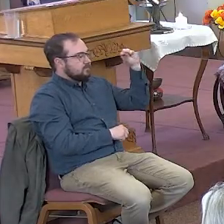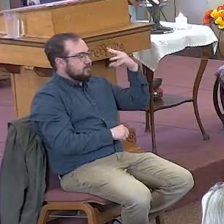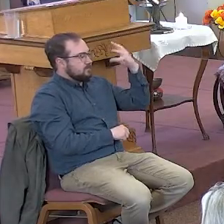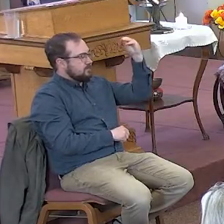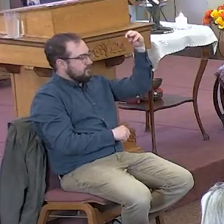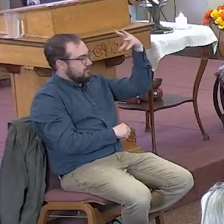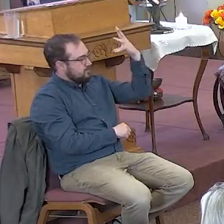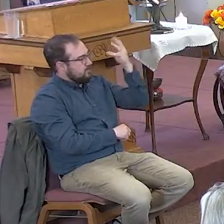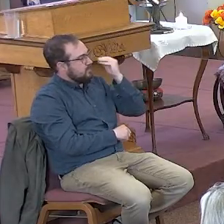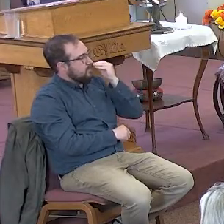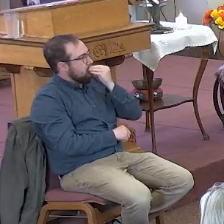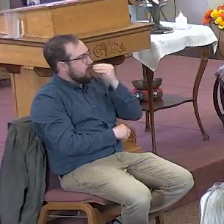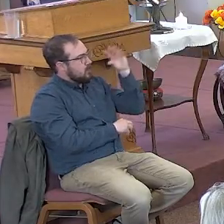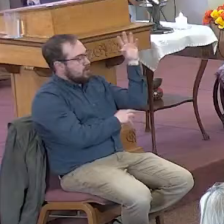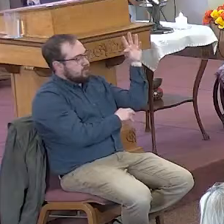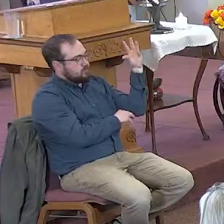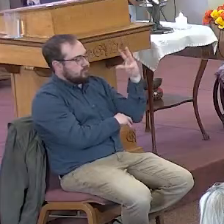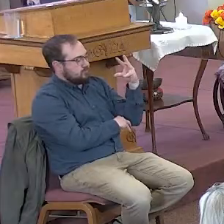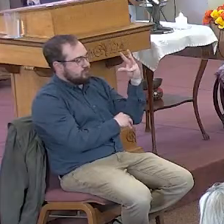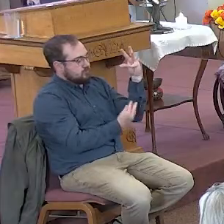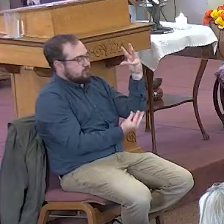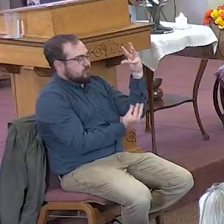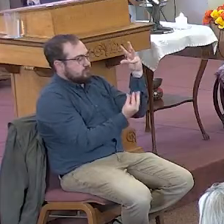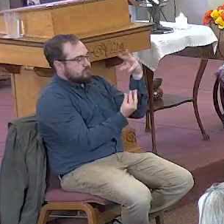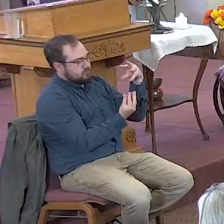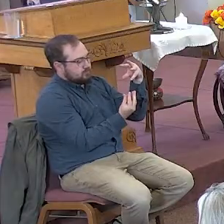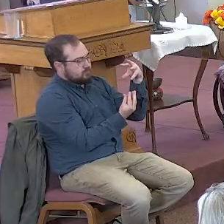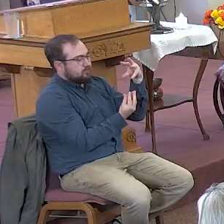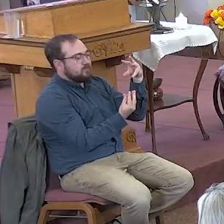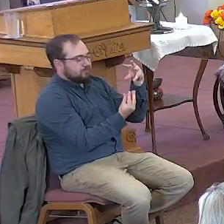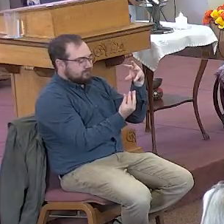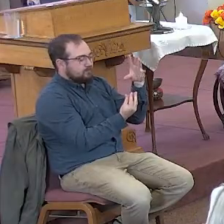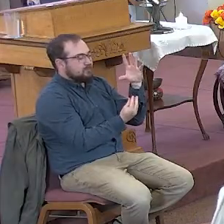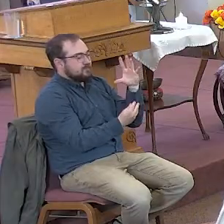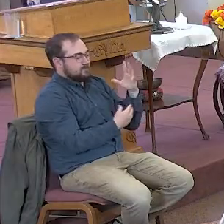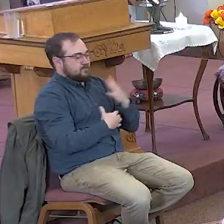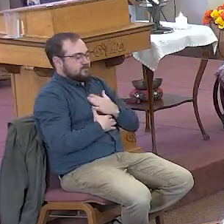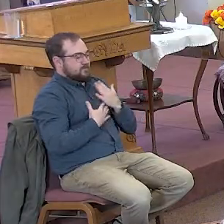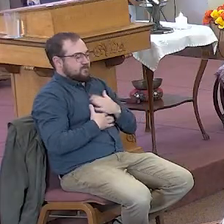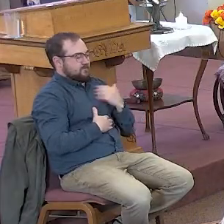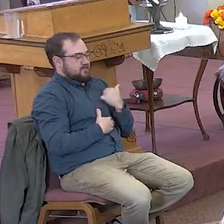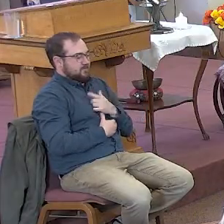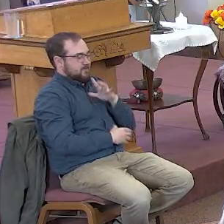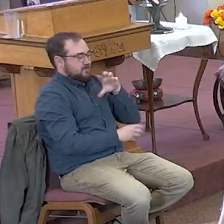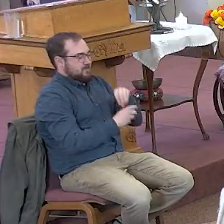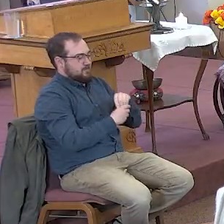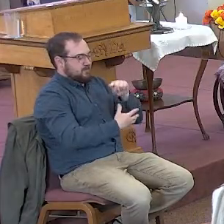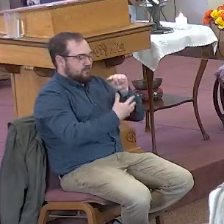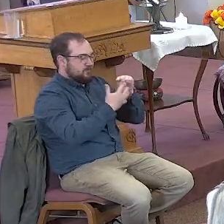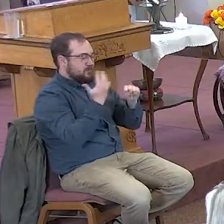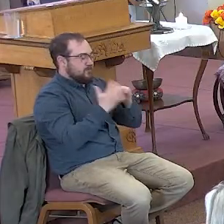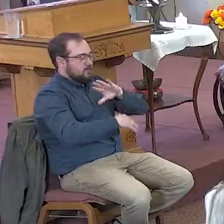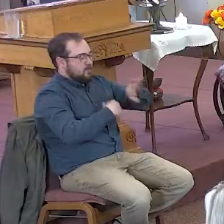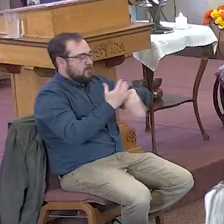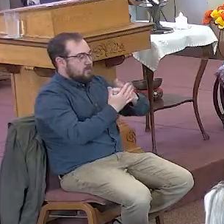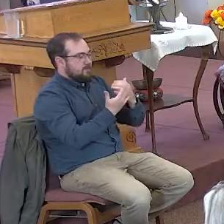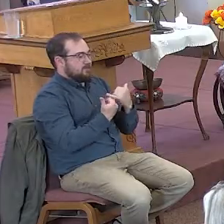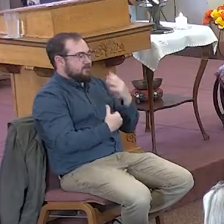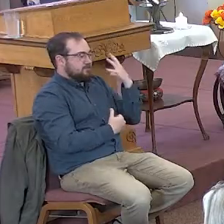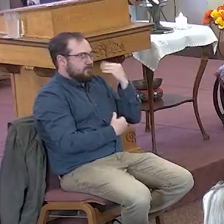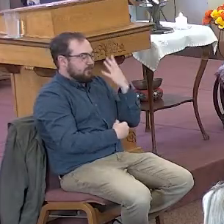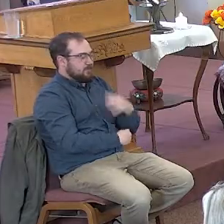leaned his big stalk over and said, "Isn't it wonderful that we get to be a part of all of this